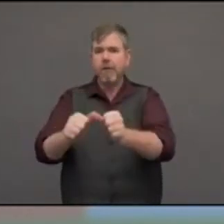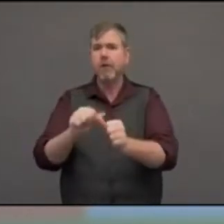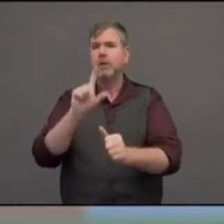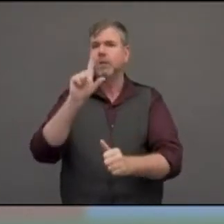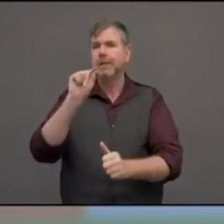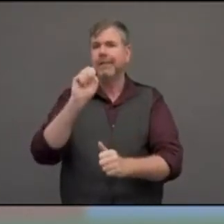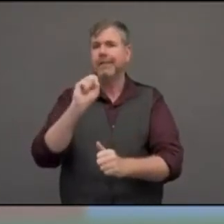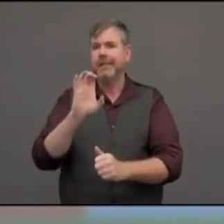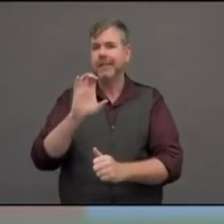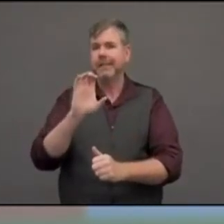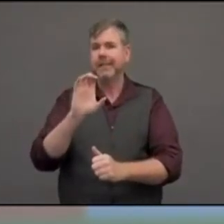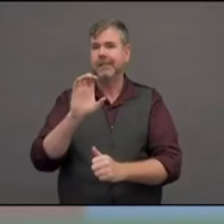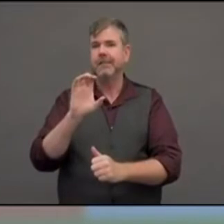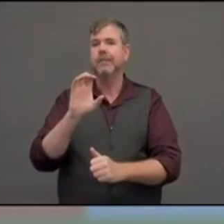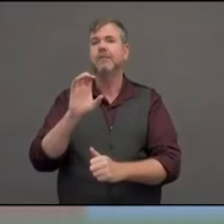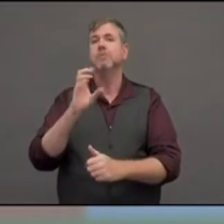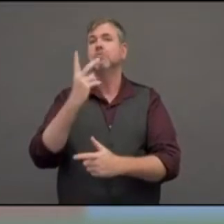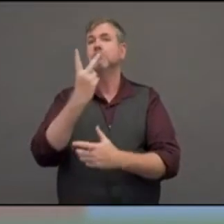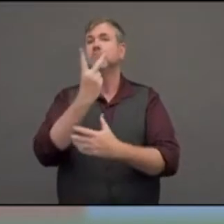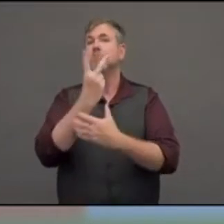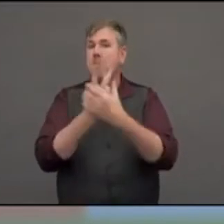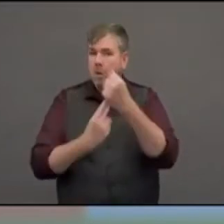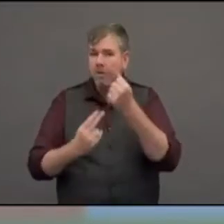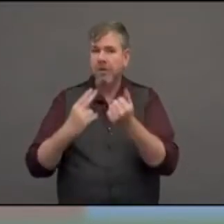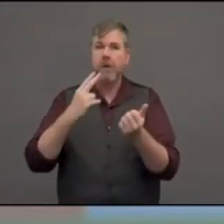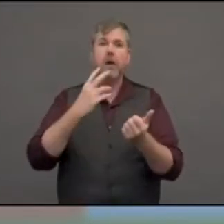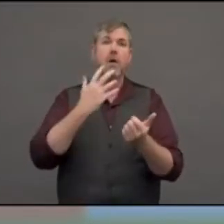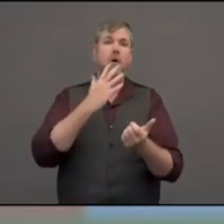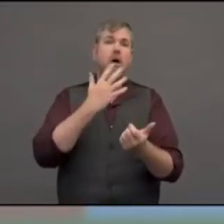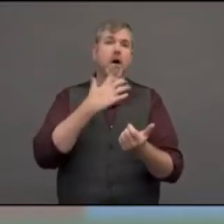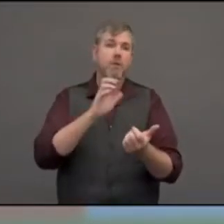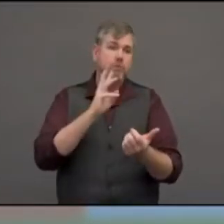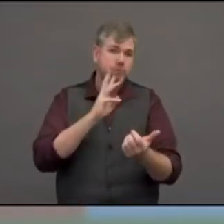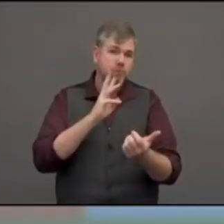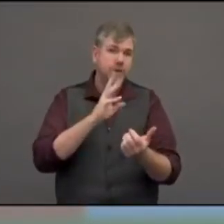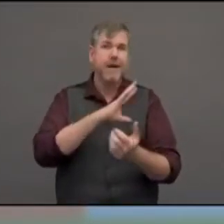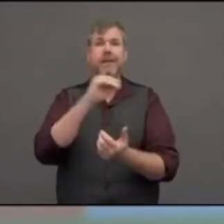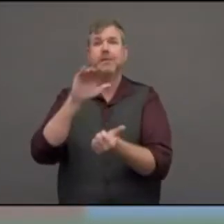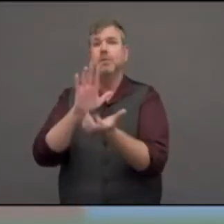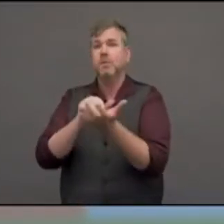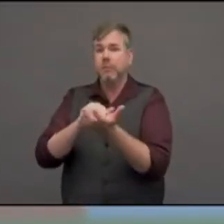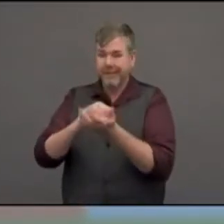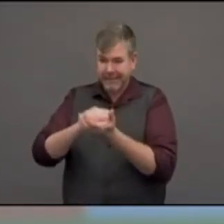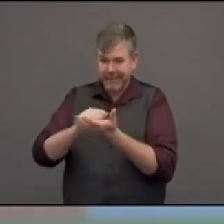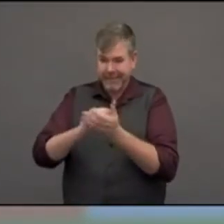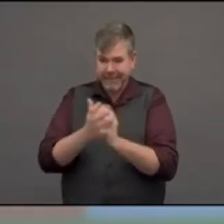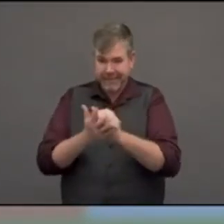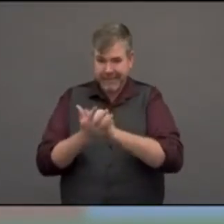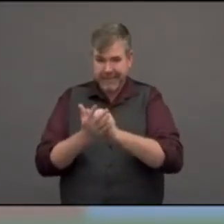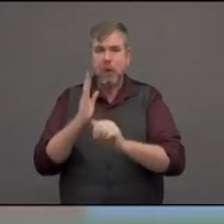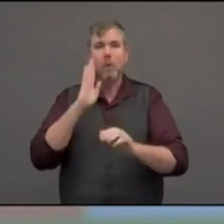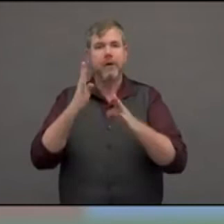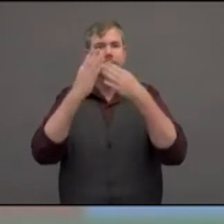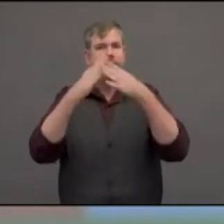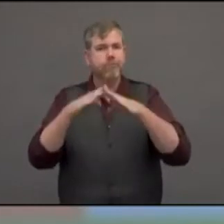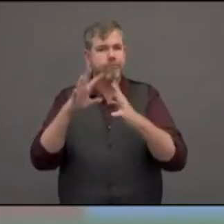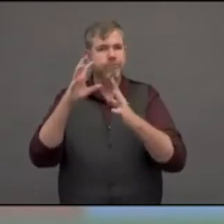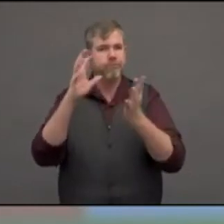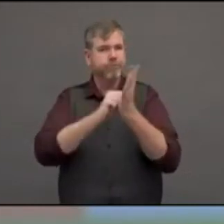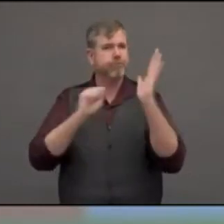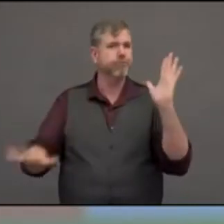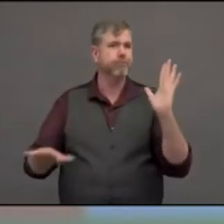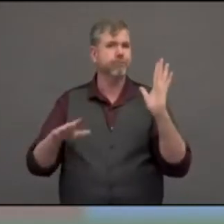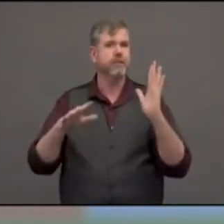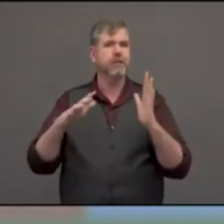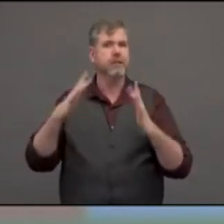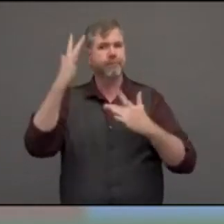it, you know, essentially gets rid of it off your hands. And so those two things together make a huge difference. And so, you know, we